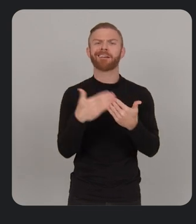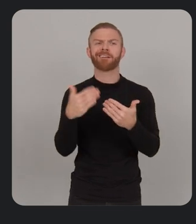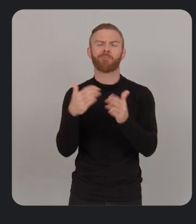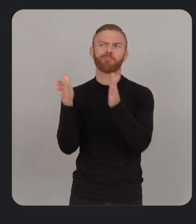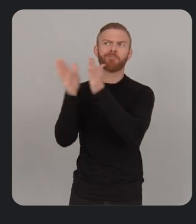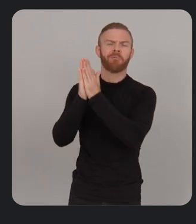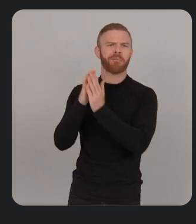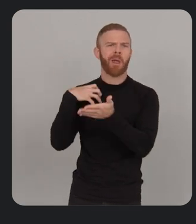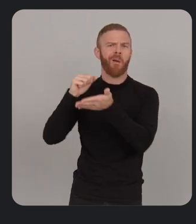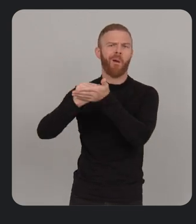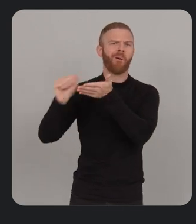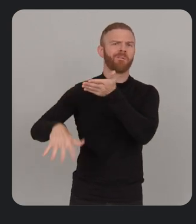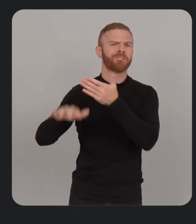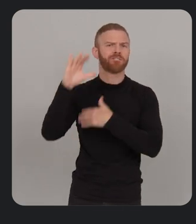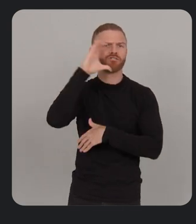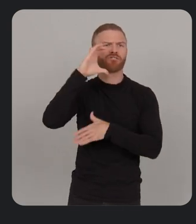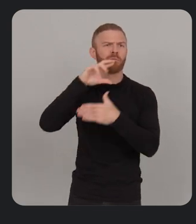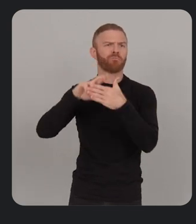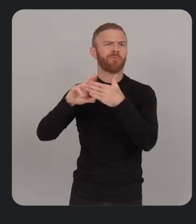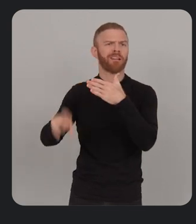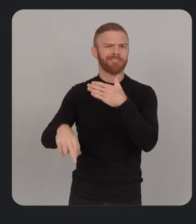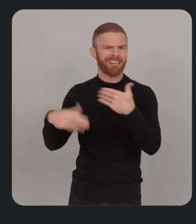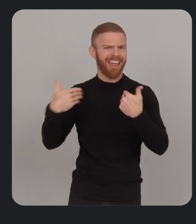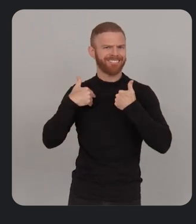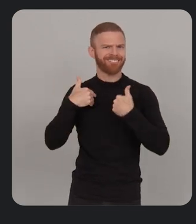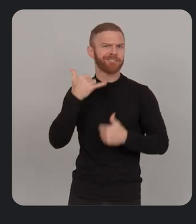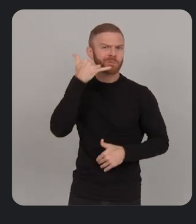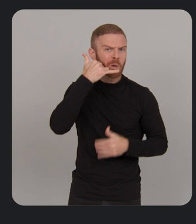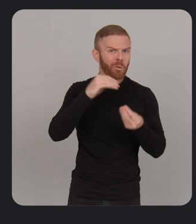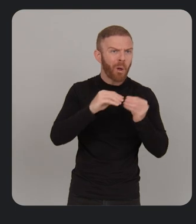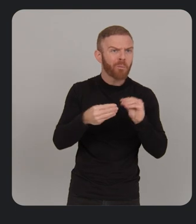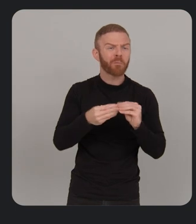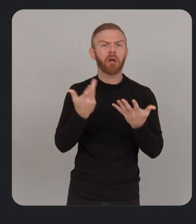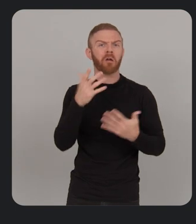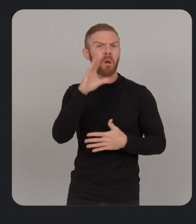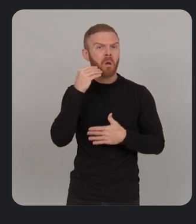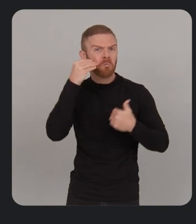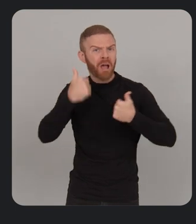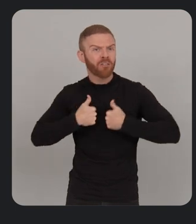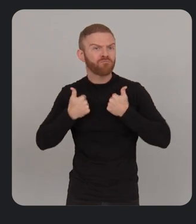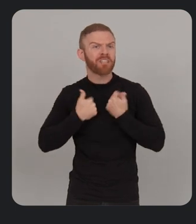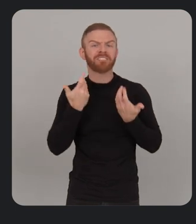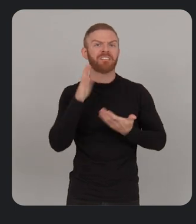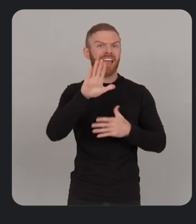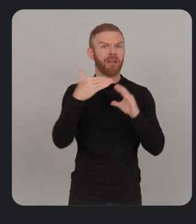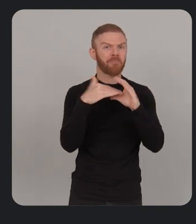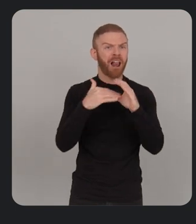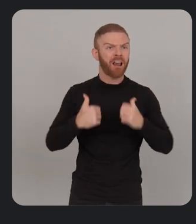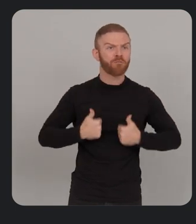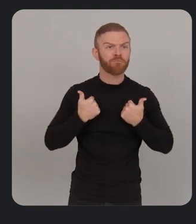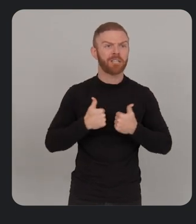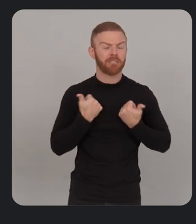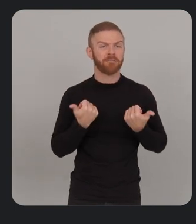request the removal of search results that contain your phone number home address or email address